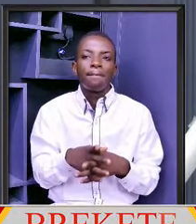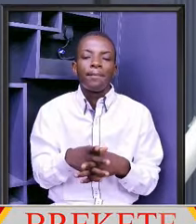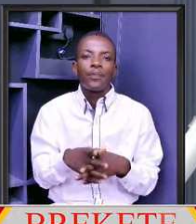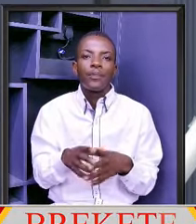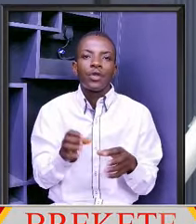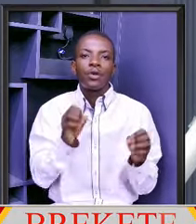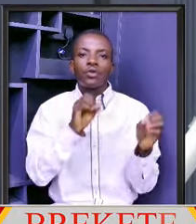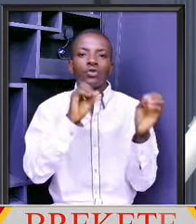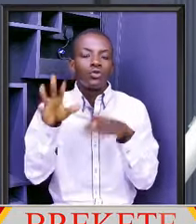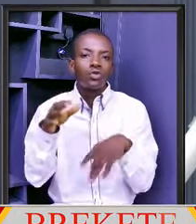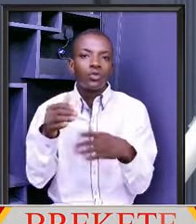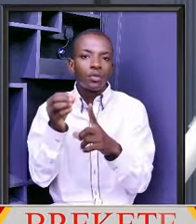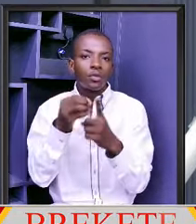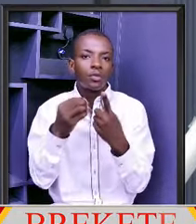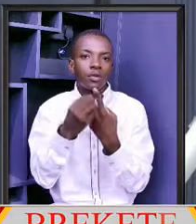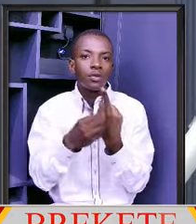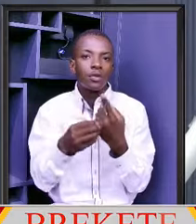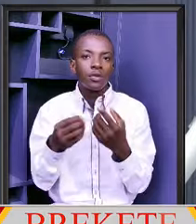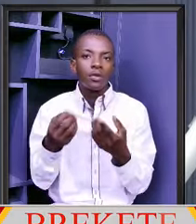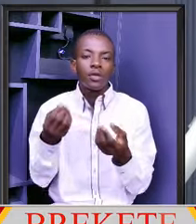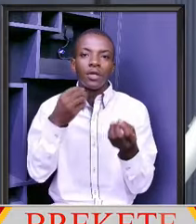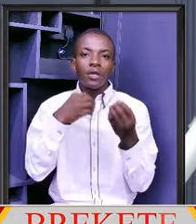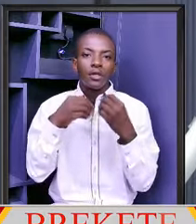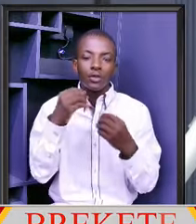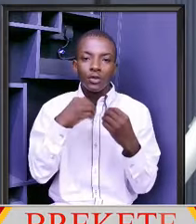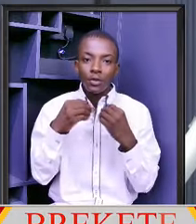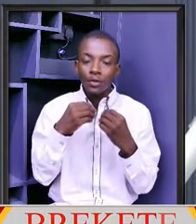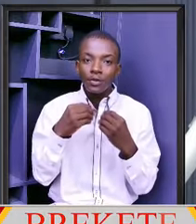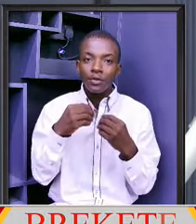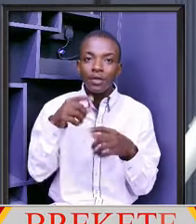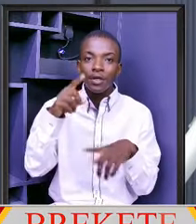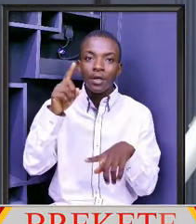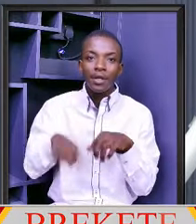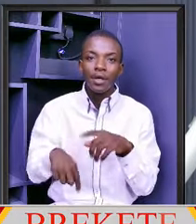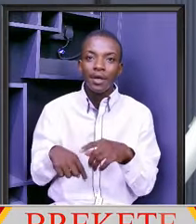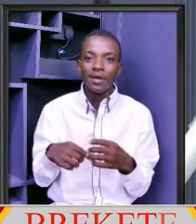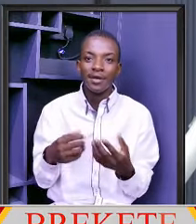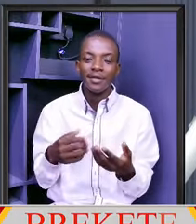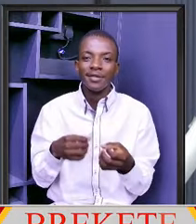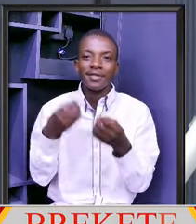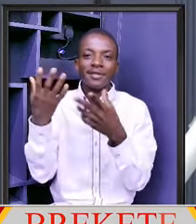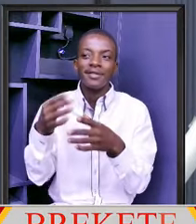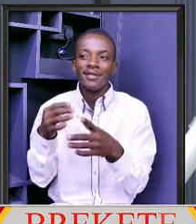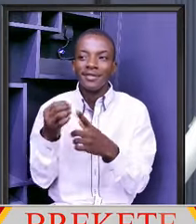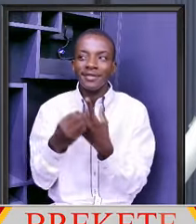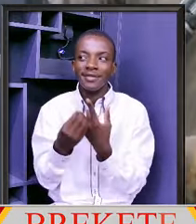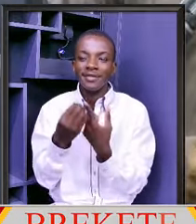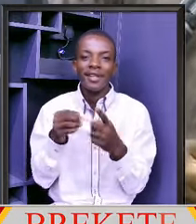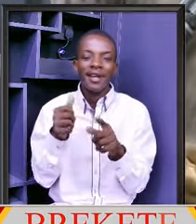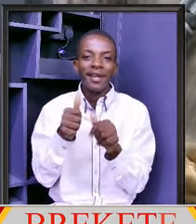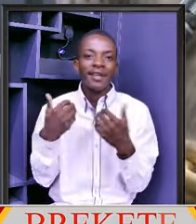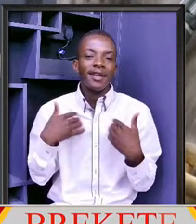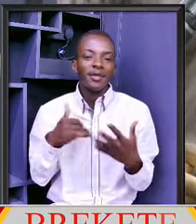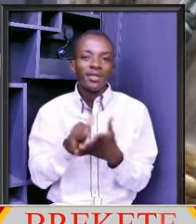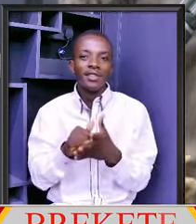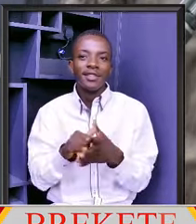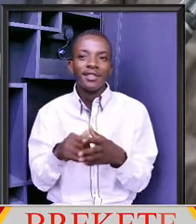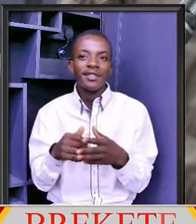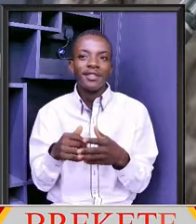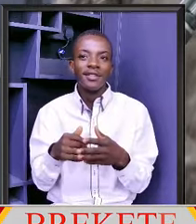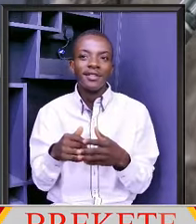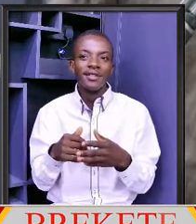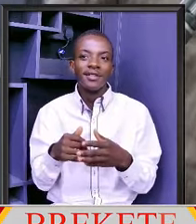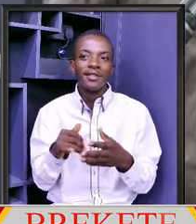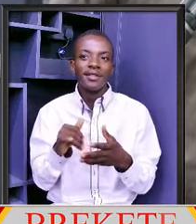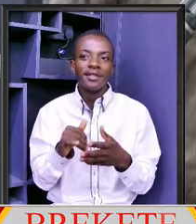They throw banana, you carry one, you open. As you chop and they know if you throw banana again. Meaning, anybody will throw you banana, call